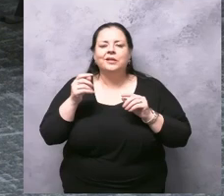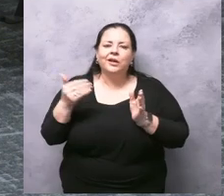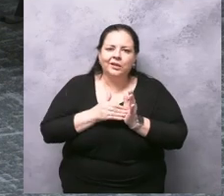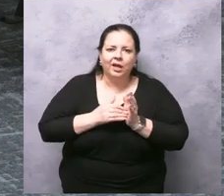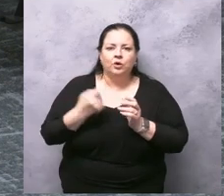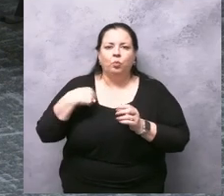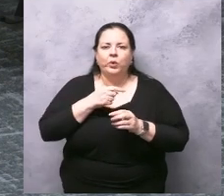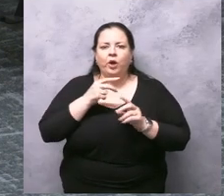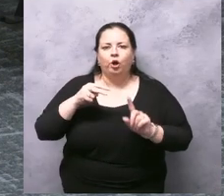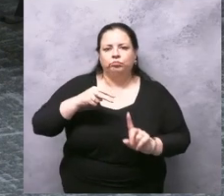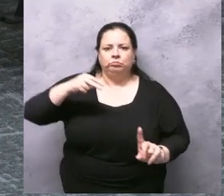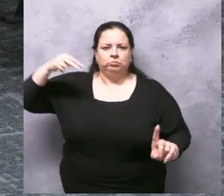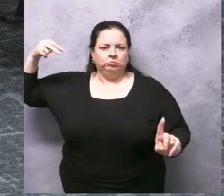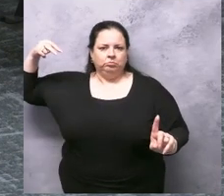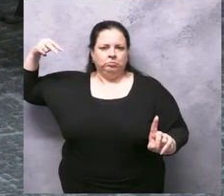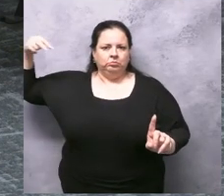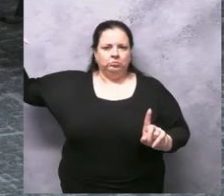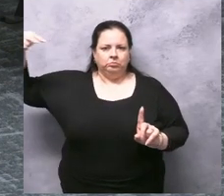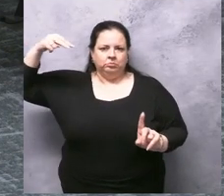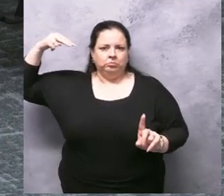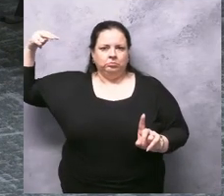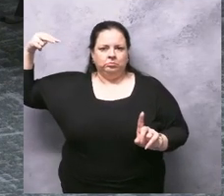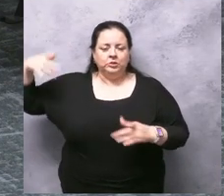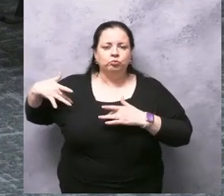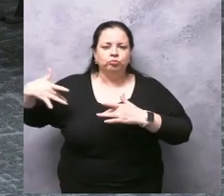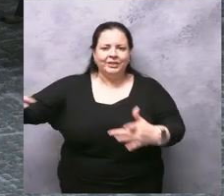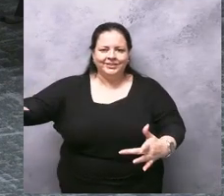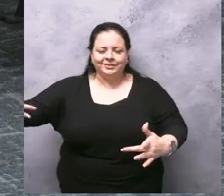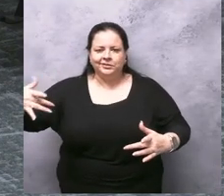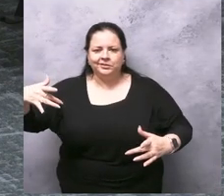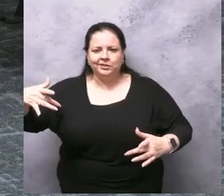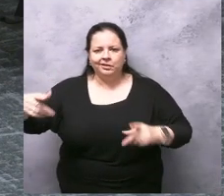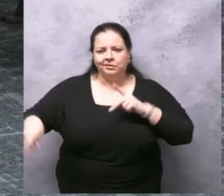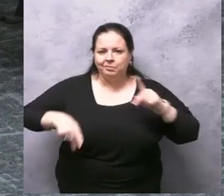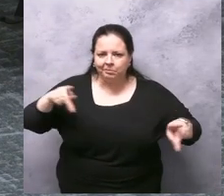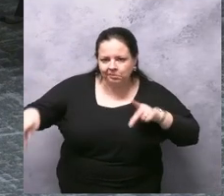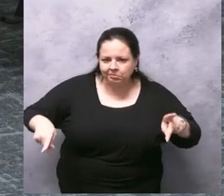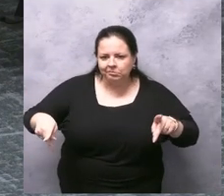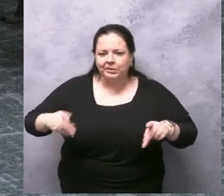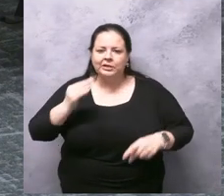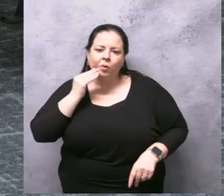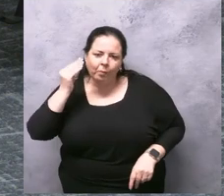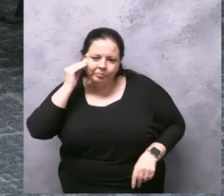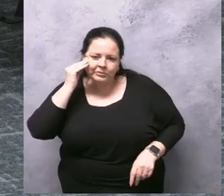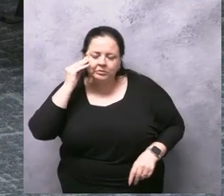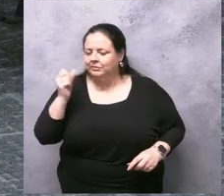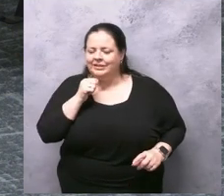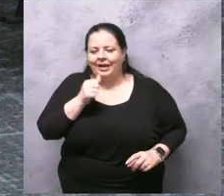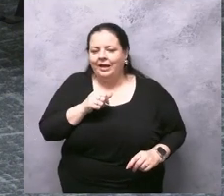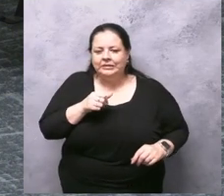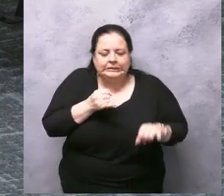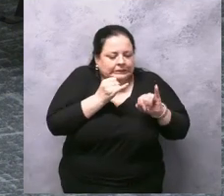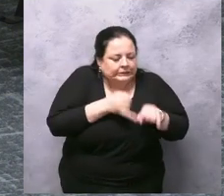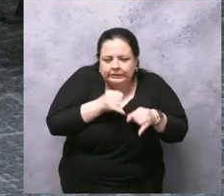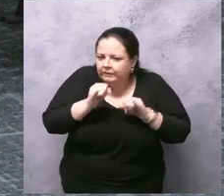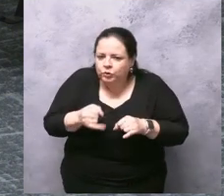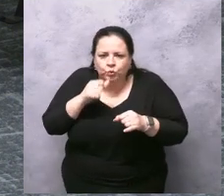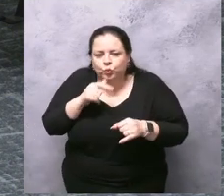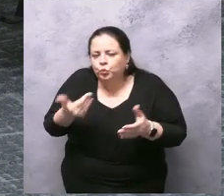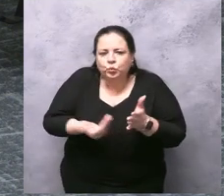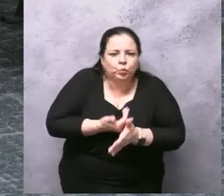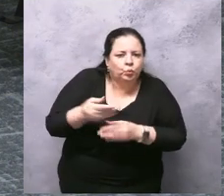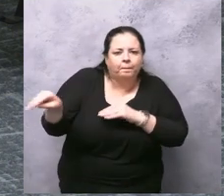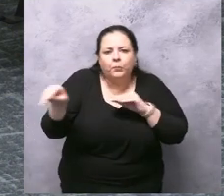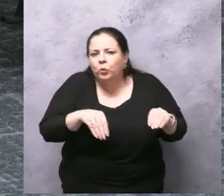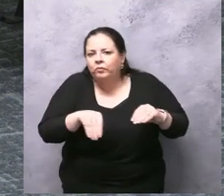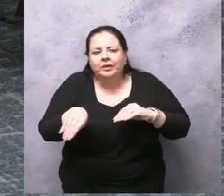at trends of bodies in homes, as opposed to which ones are new and which ones